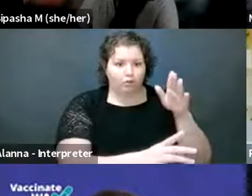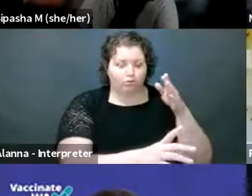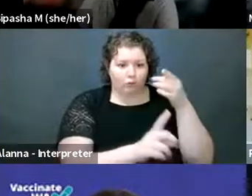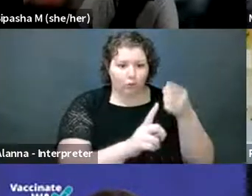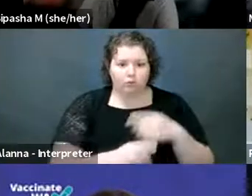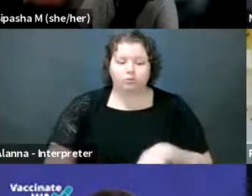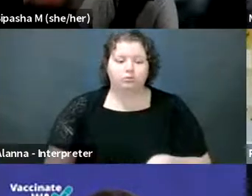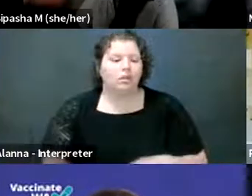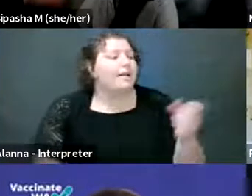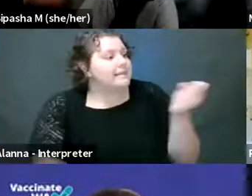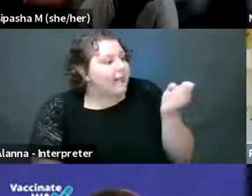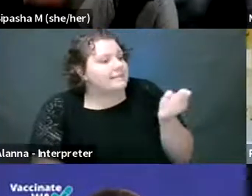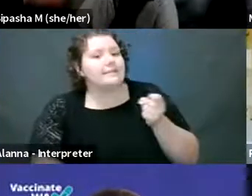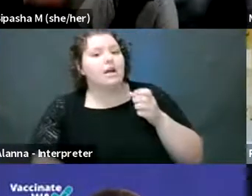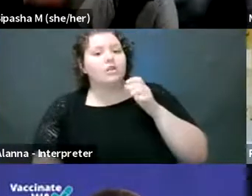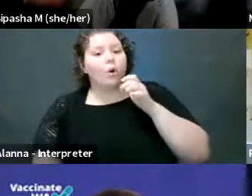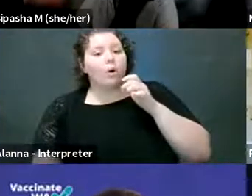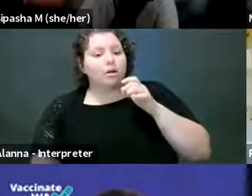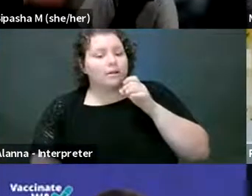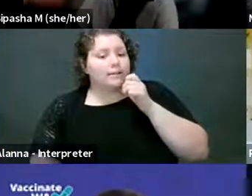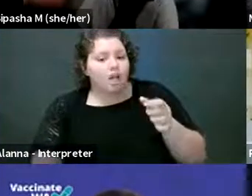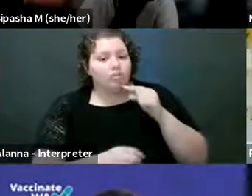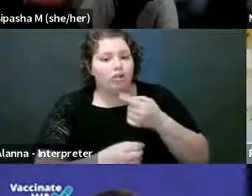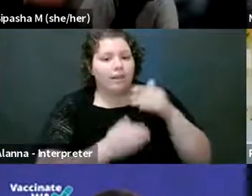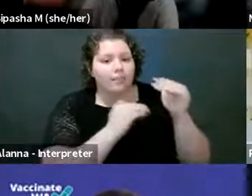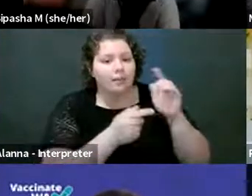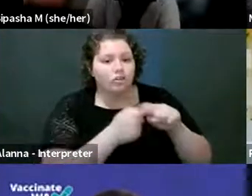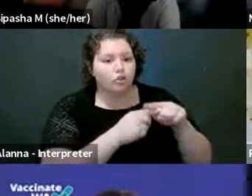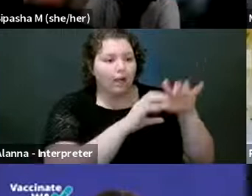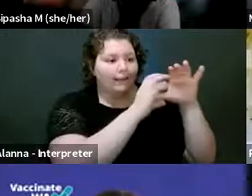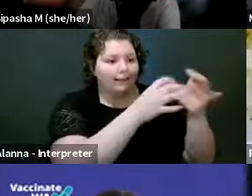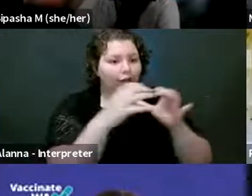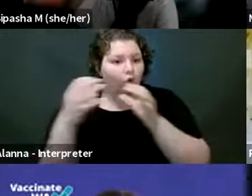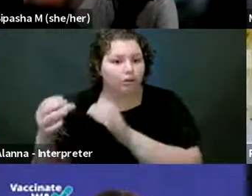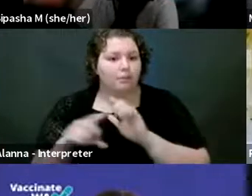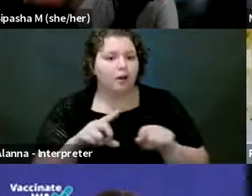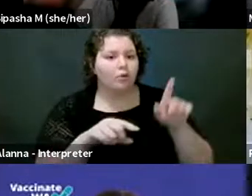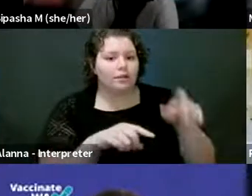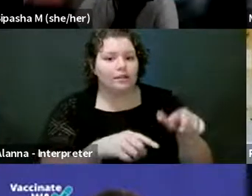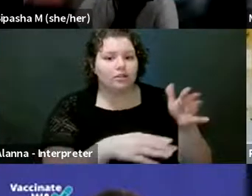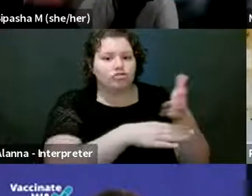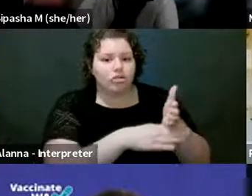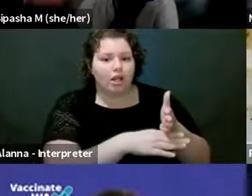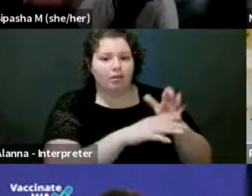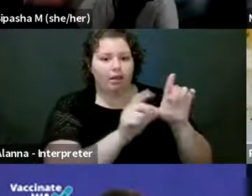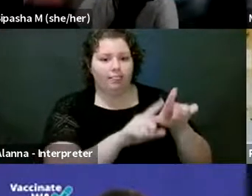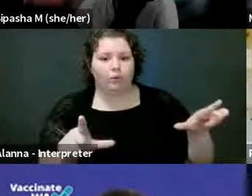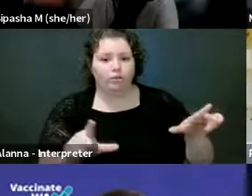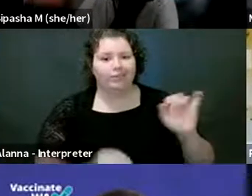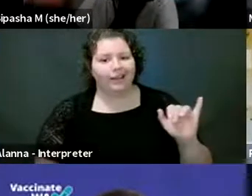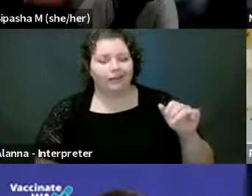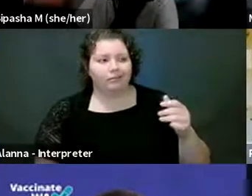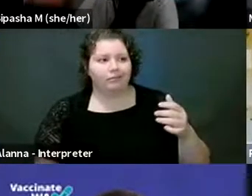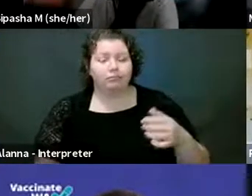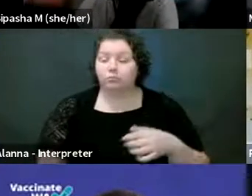being used. So not just like the categories, but we need to have shared language. So maybe a glossary that